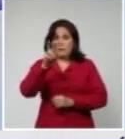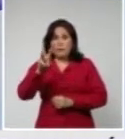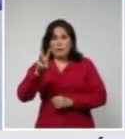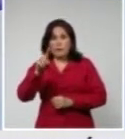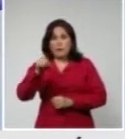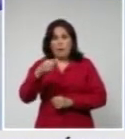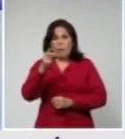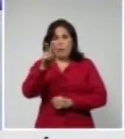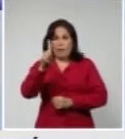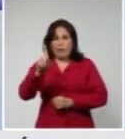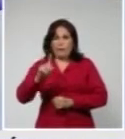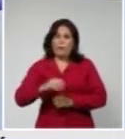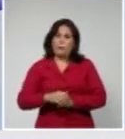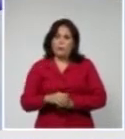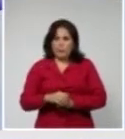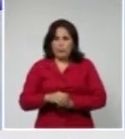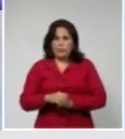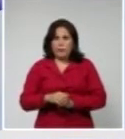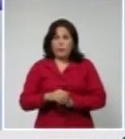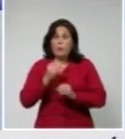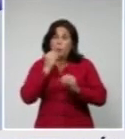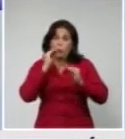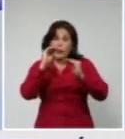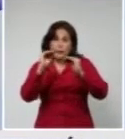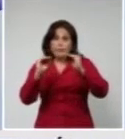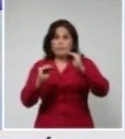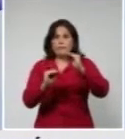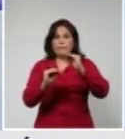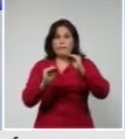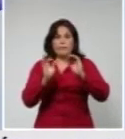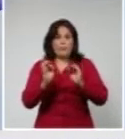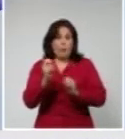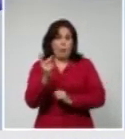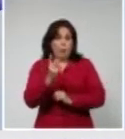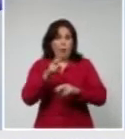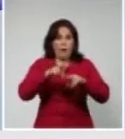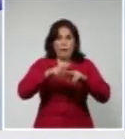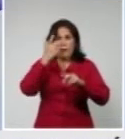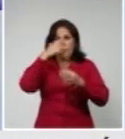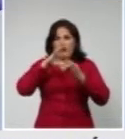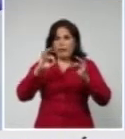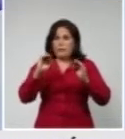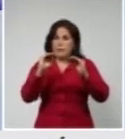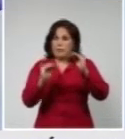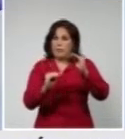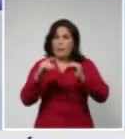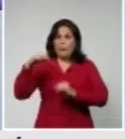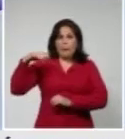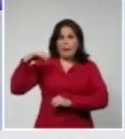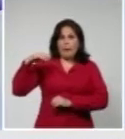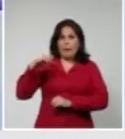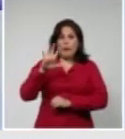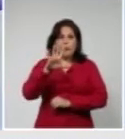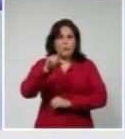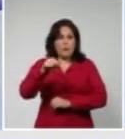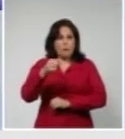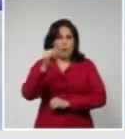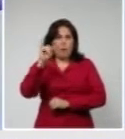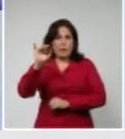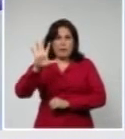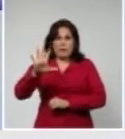highest confirmed case rate per 100,000 inhabitants over the last 15